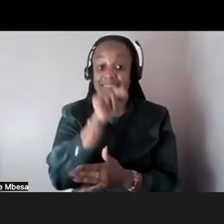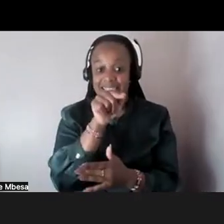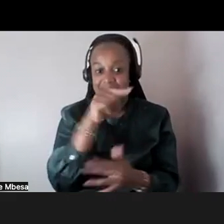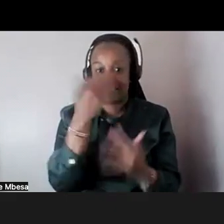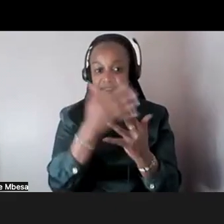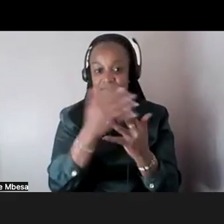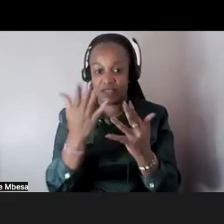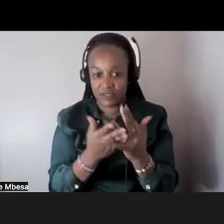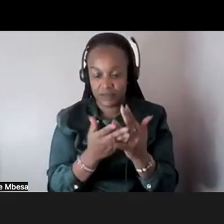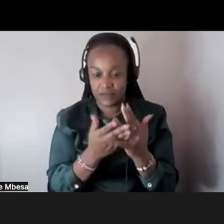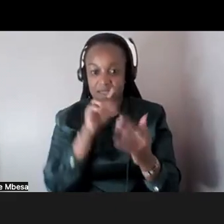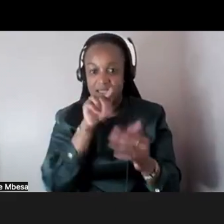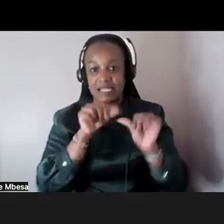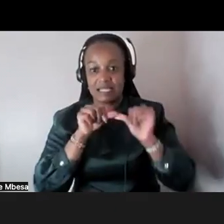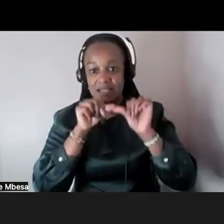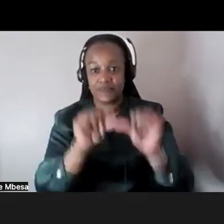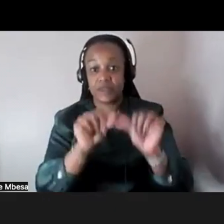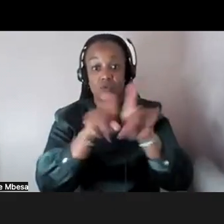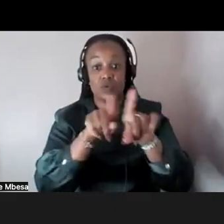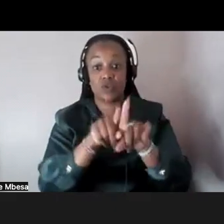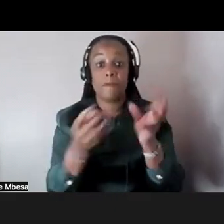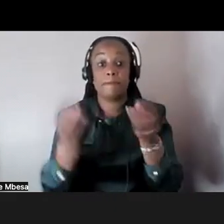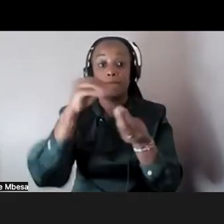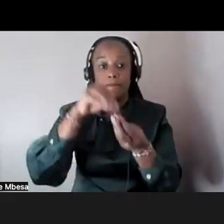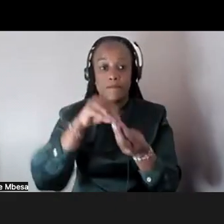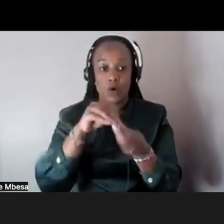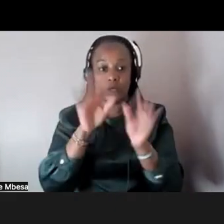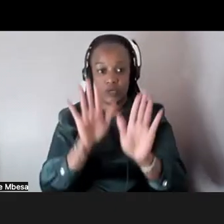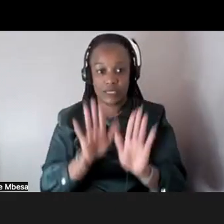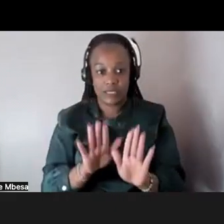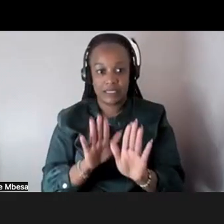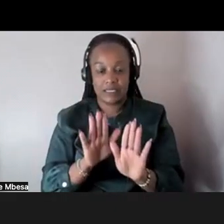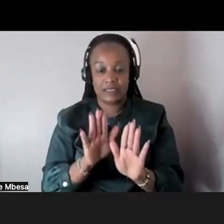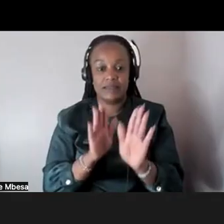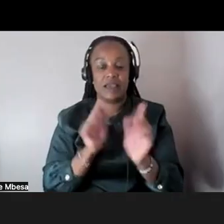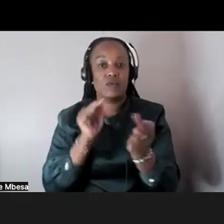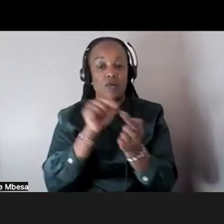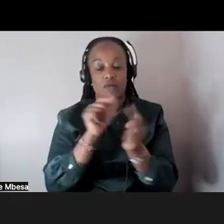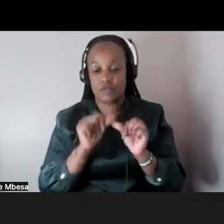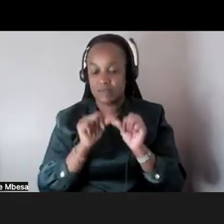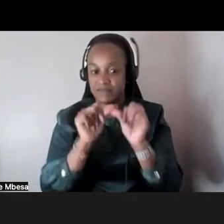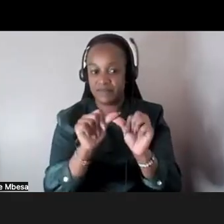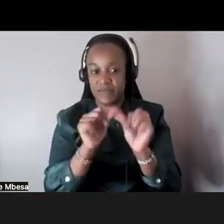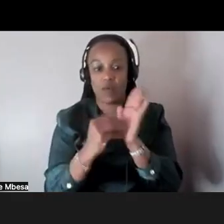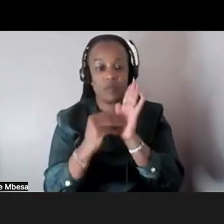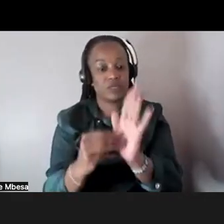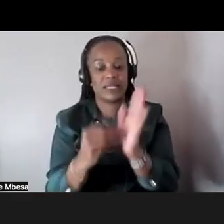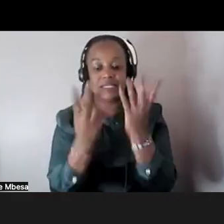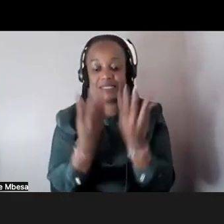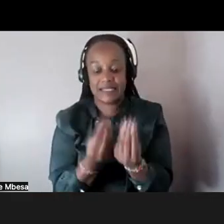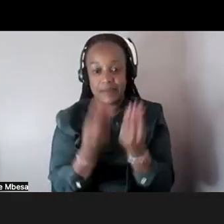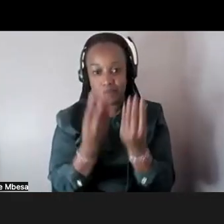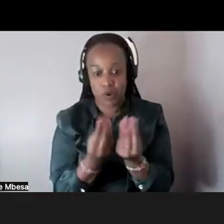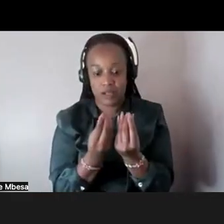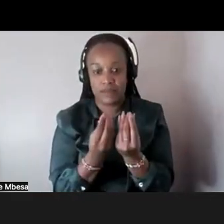talking about. And even more importantly is the potential for scalability. Our model is simple enough,